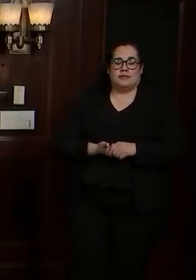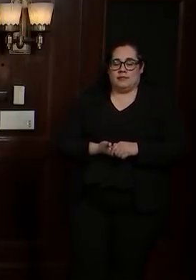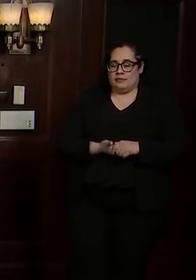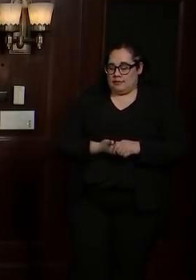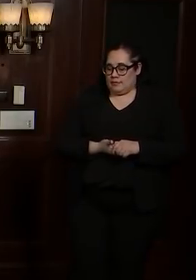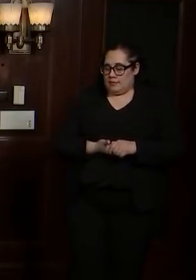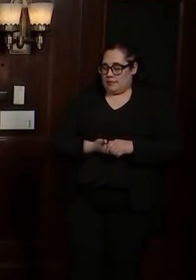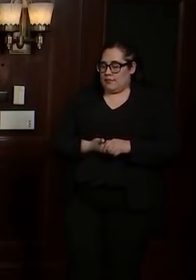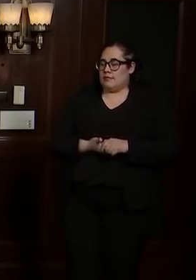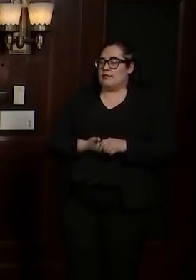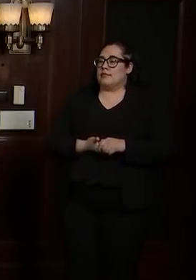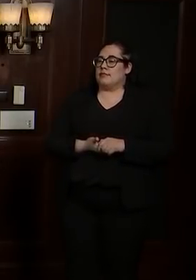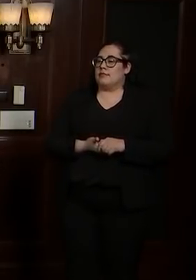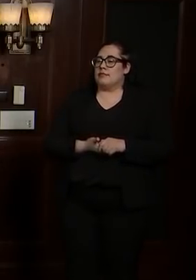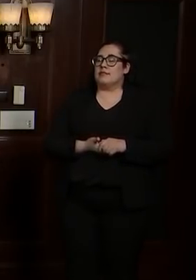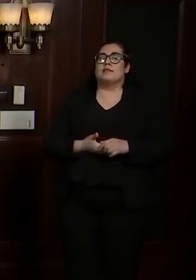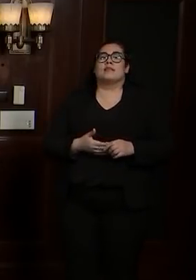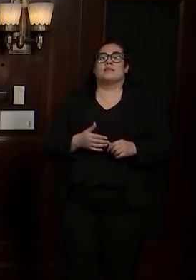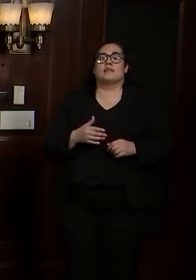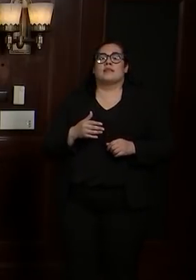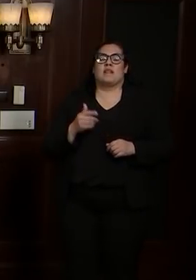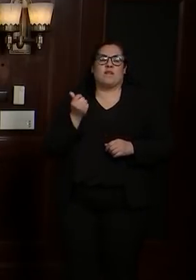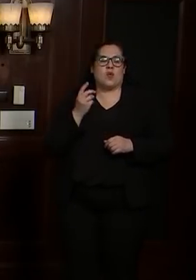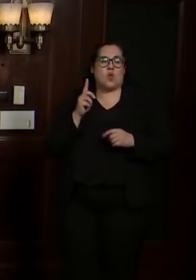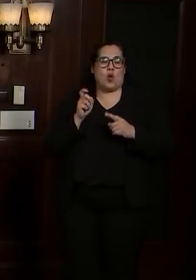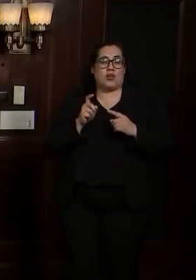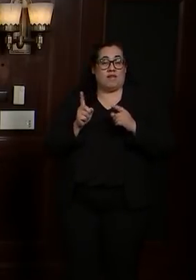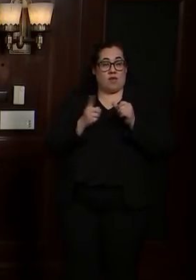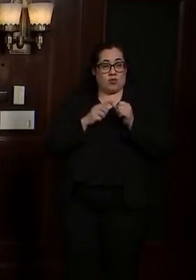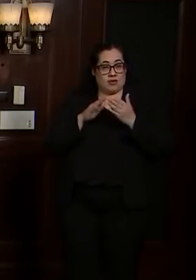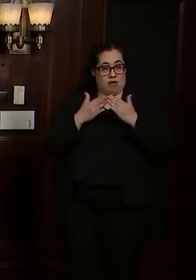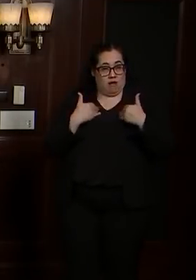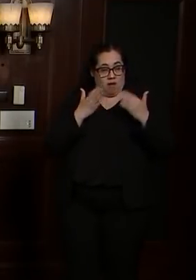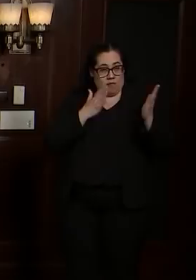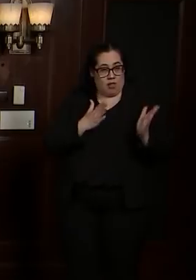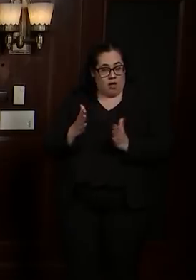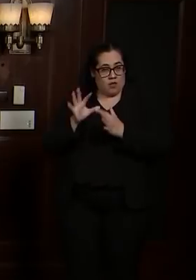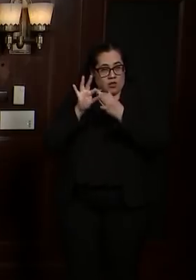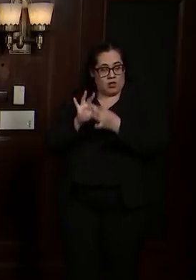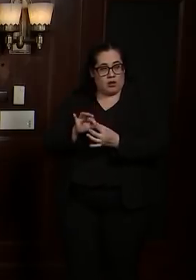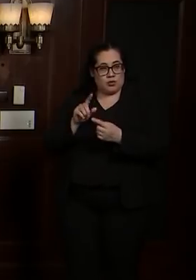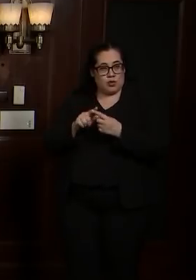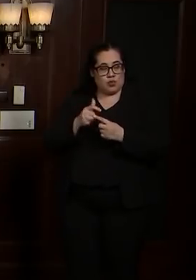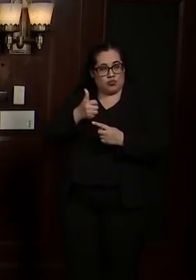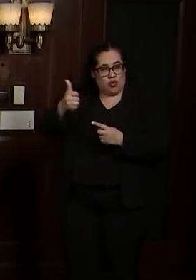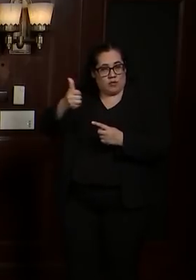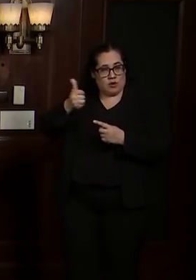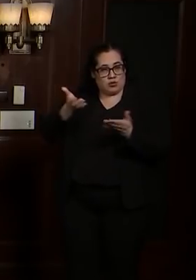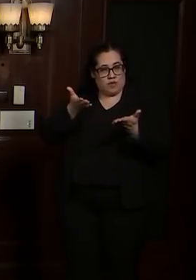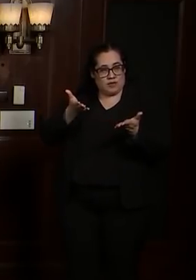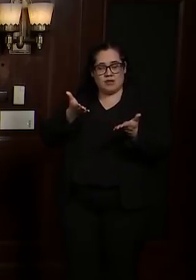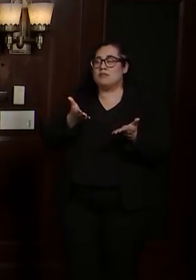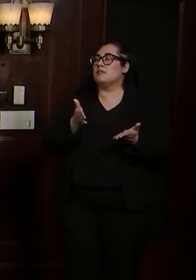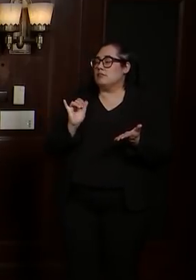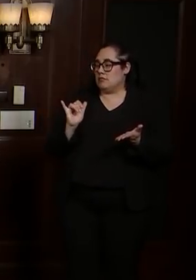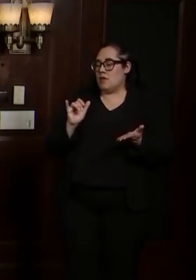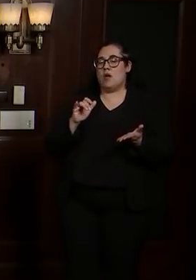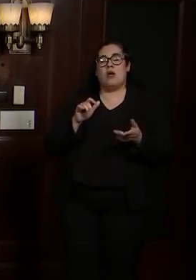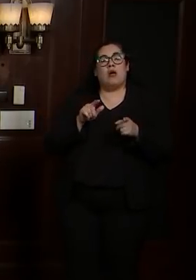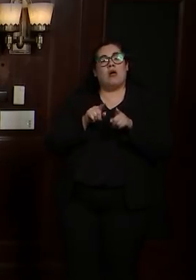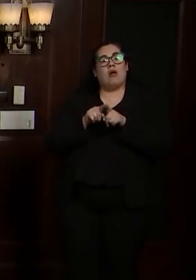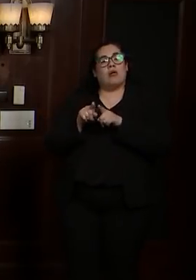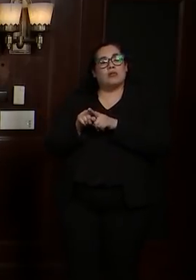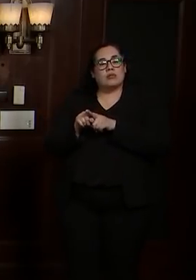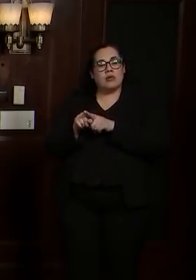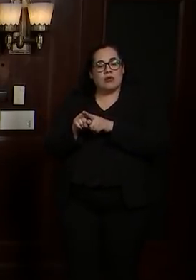I have two questions. First one is if the city has any plan in relation to the transportation services. Sí, sí. Will the metro or